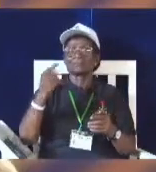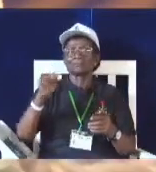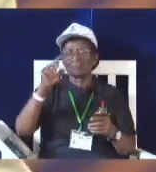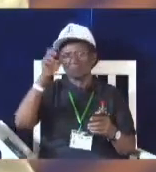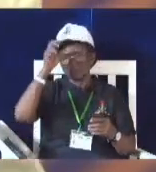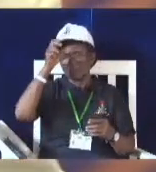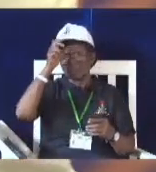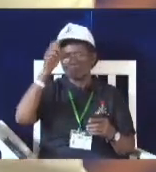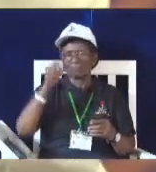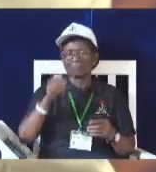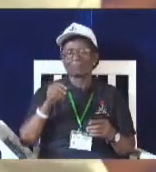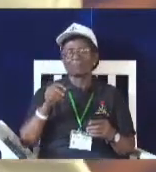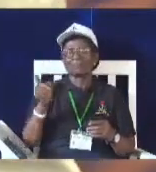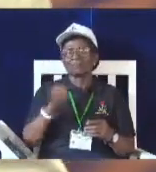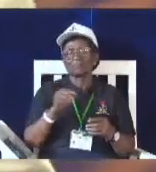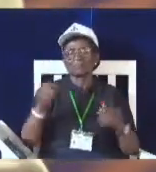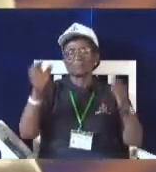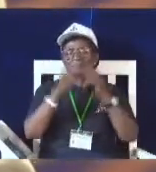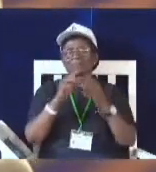You're committing sin.